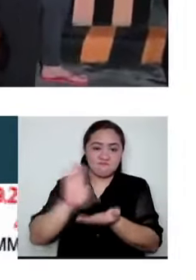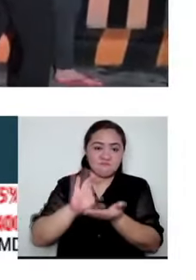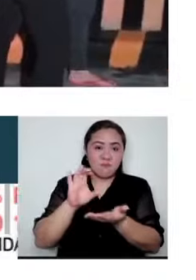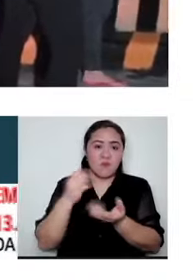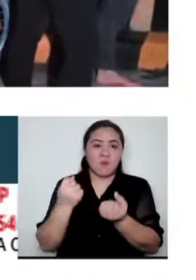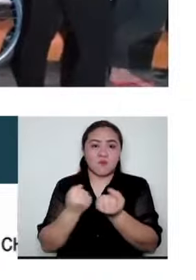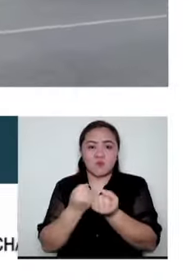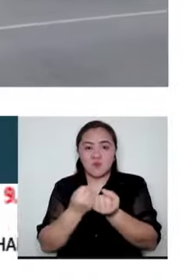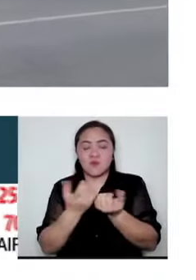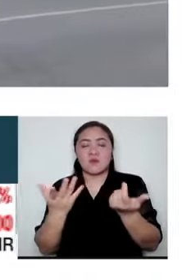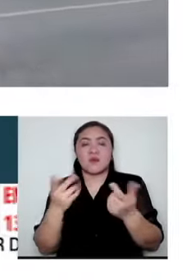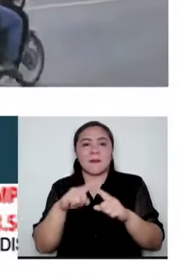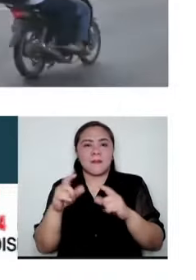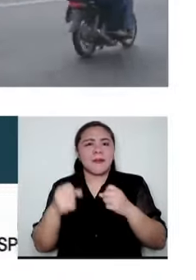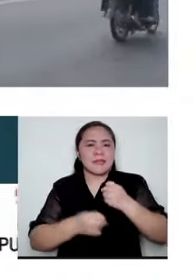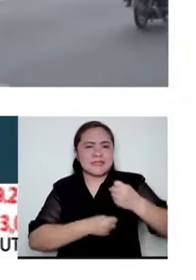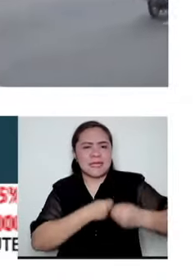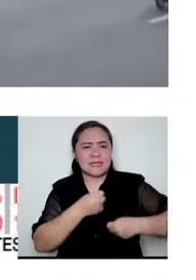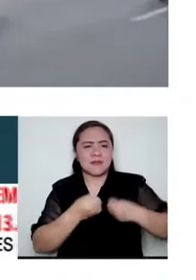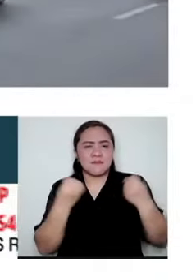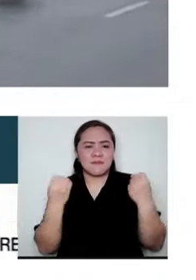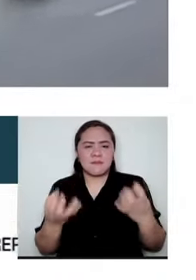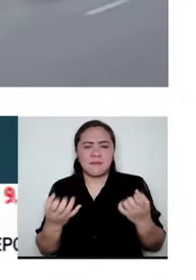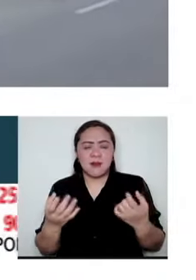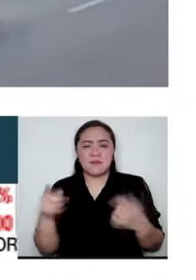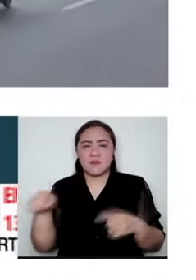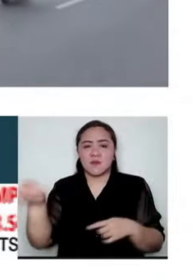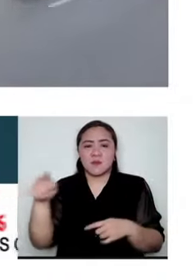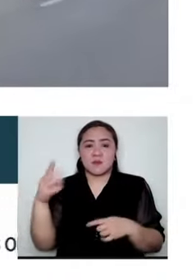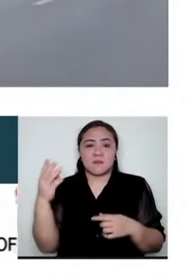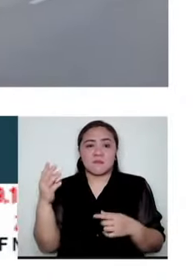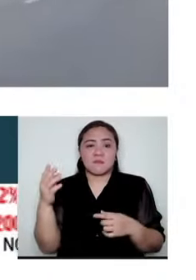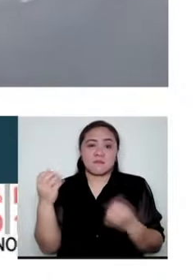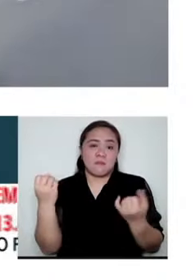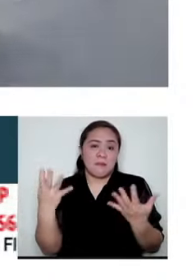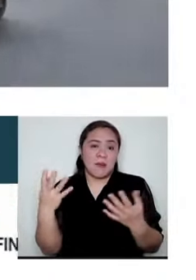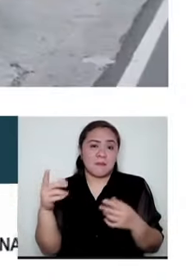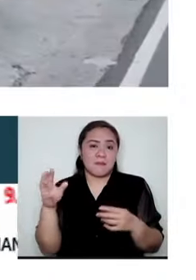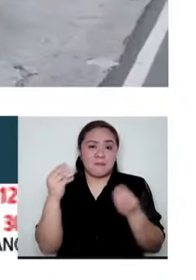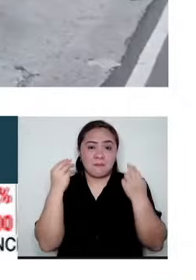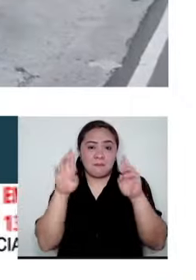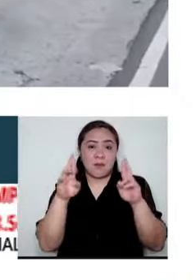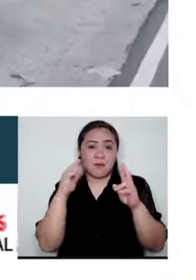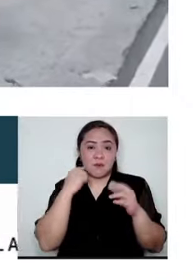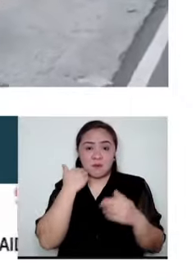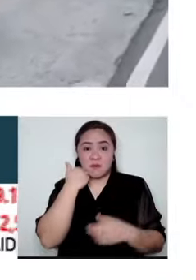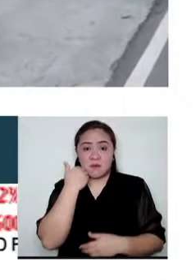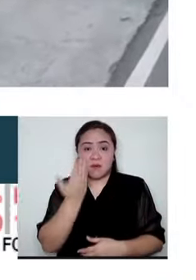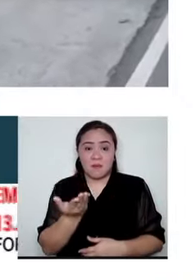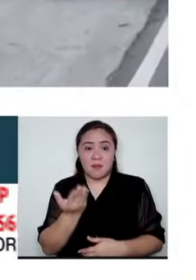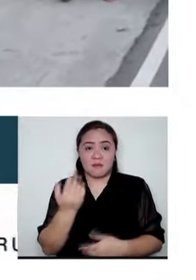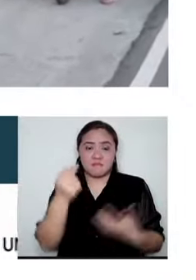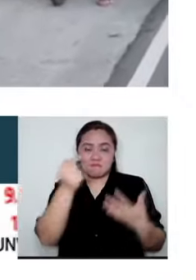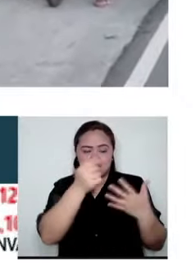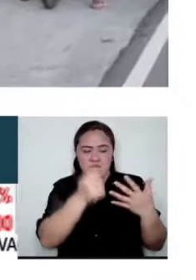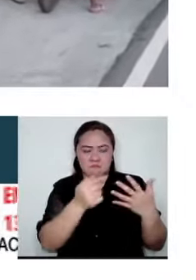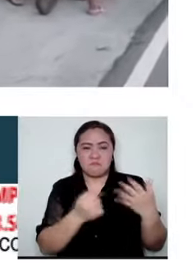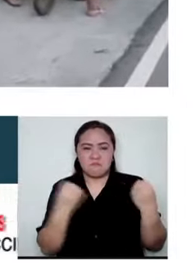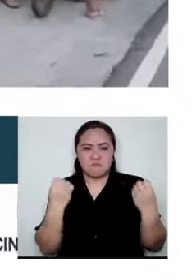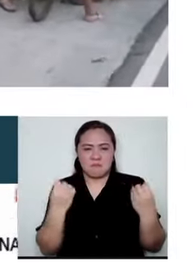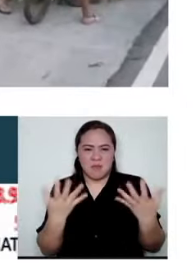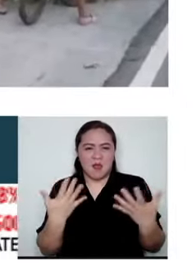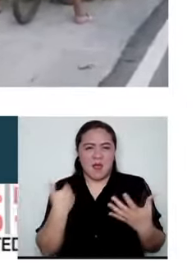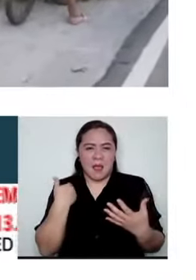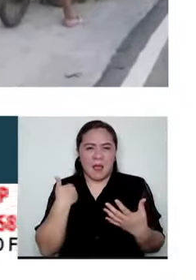sacrificing. I have several friends, mayors who have died because of COVID. I will not mention them. But